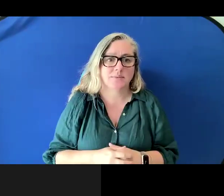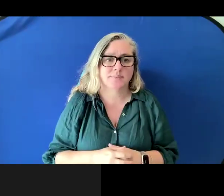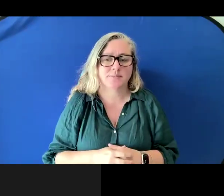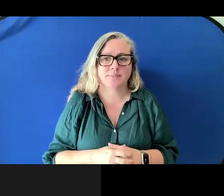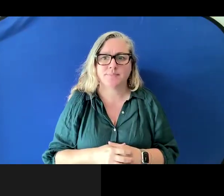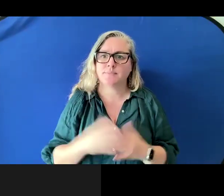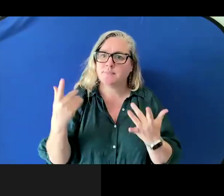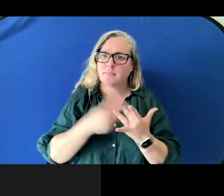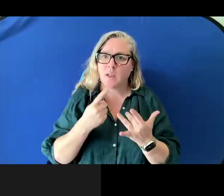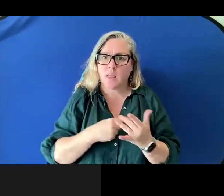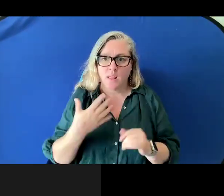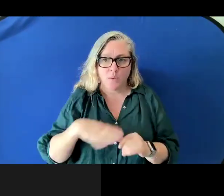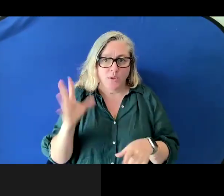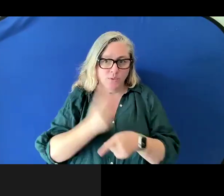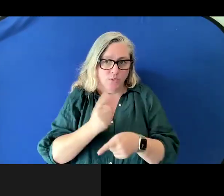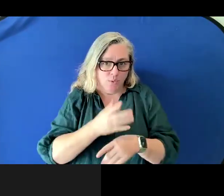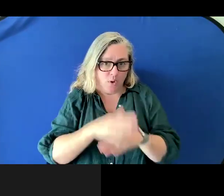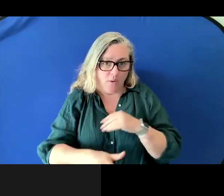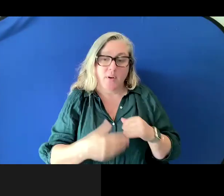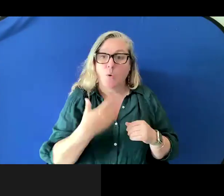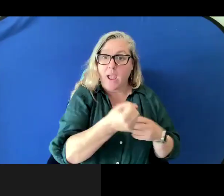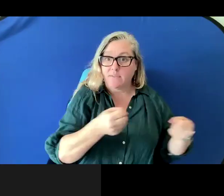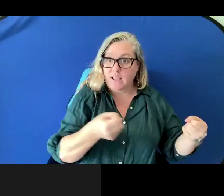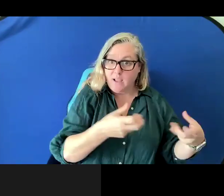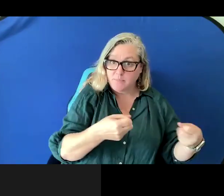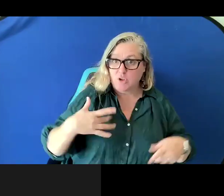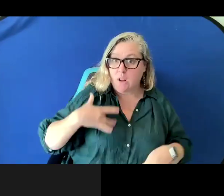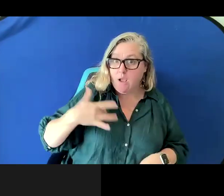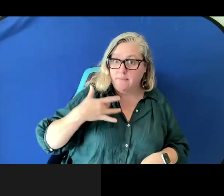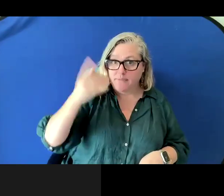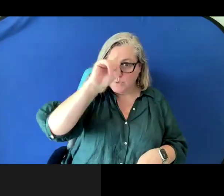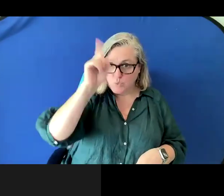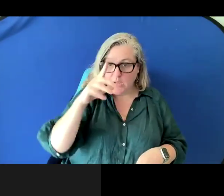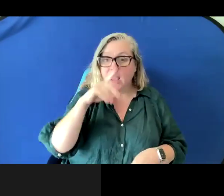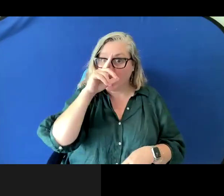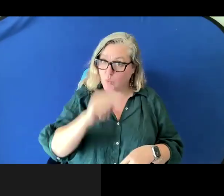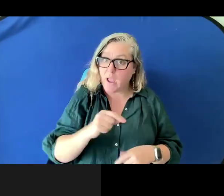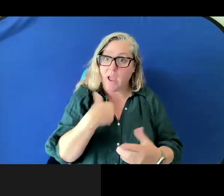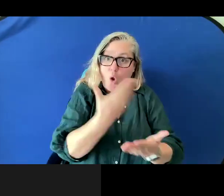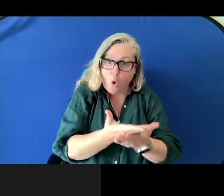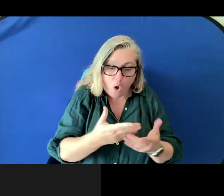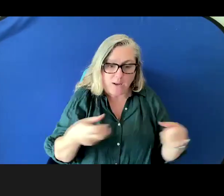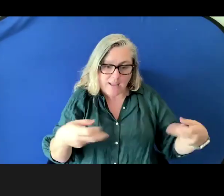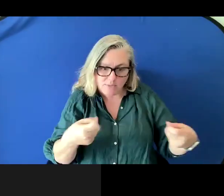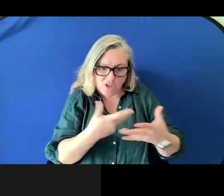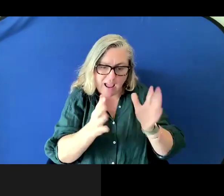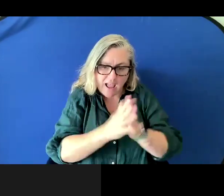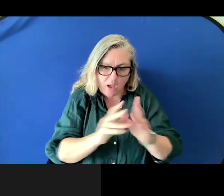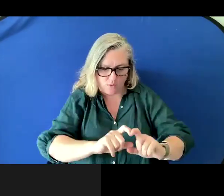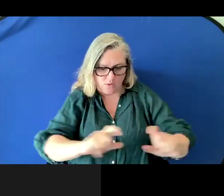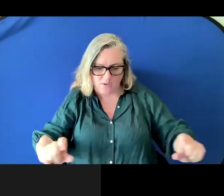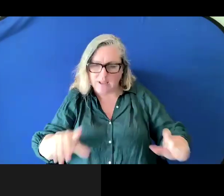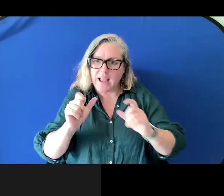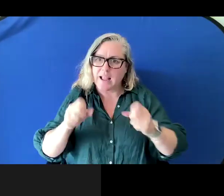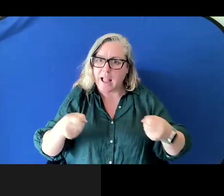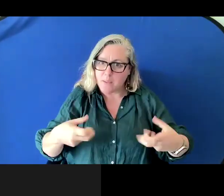Other things I wanted to talk about is we have a live captioner with us today. You can turn on captions by going to the caption toolbar and clicking